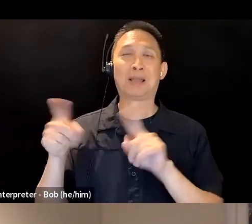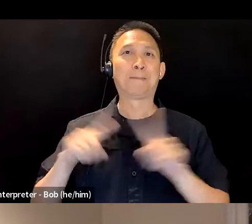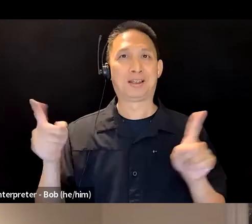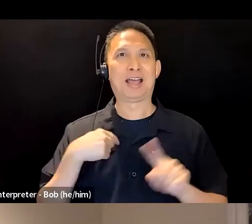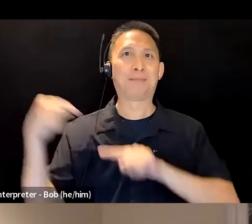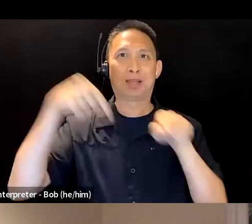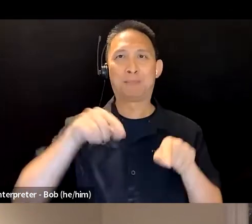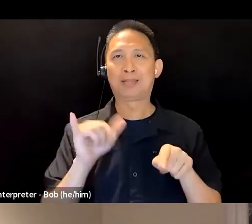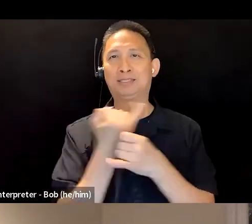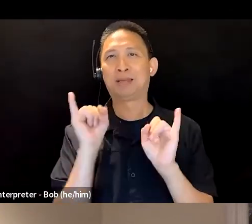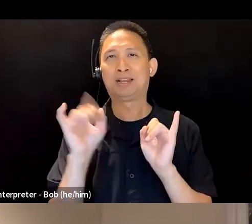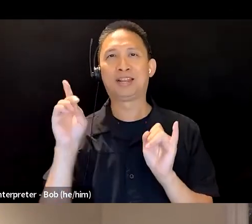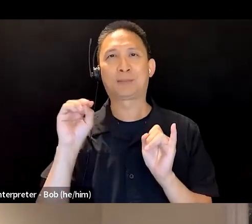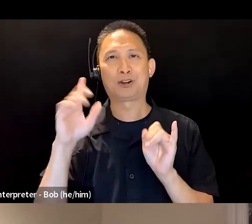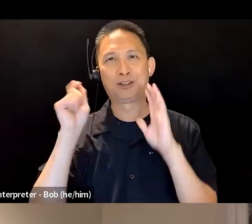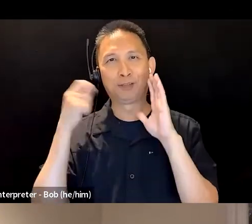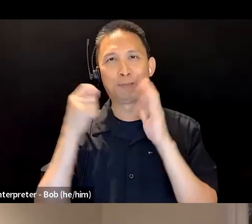an independent documentary filmmaker.